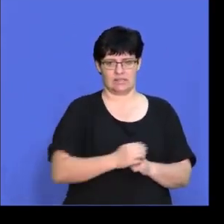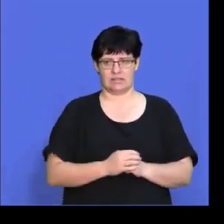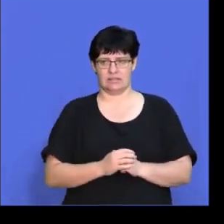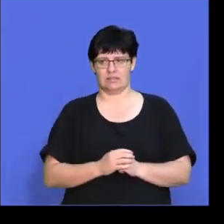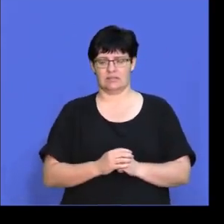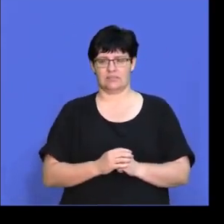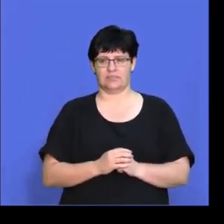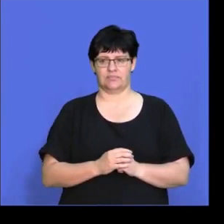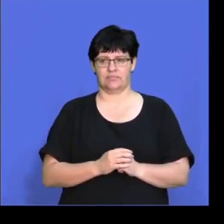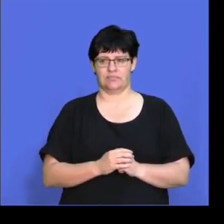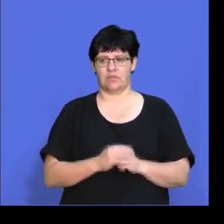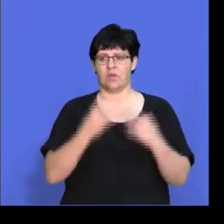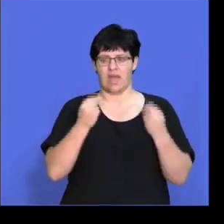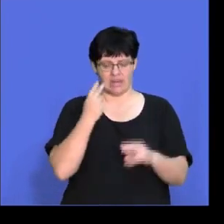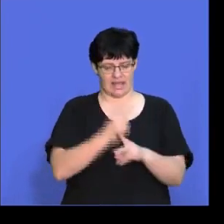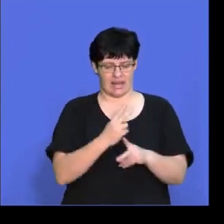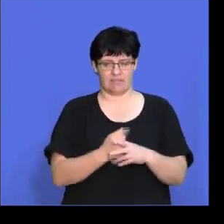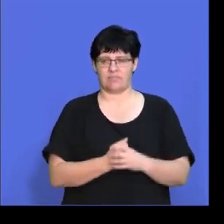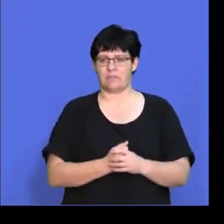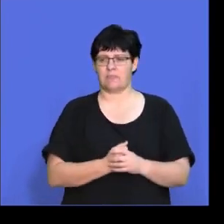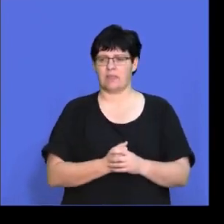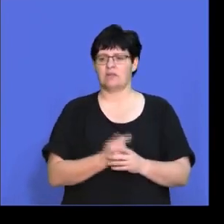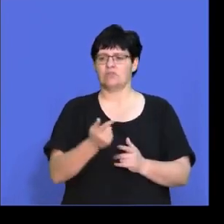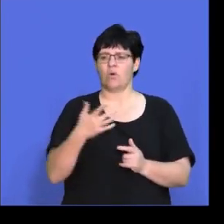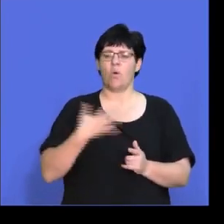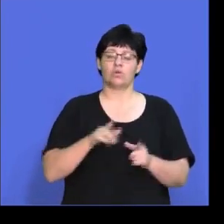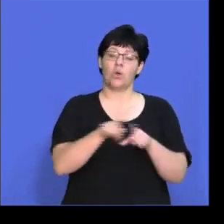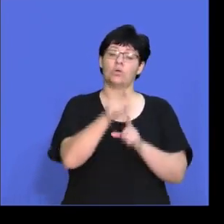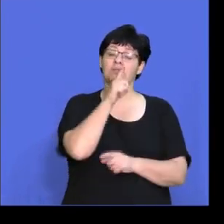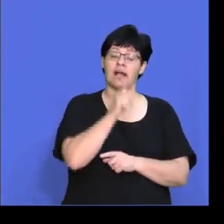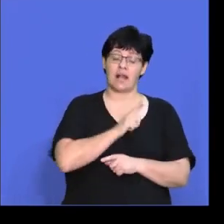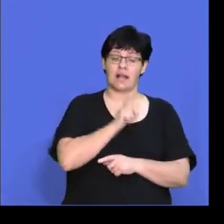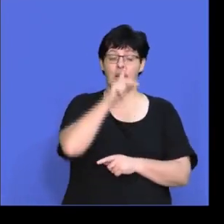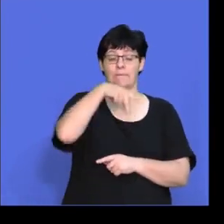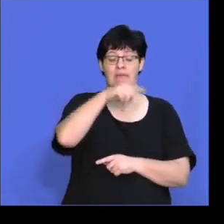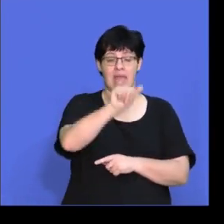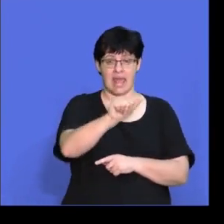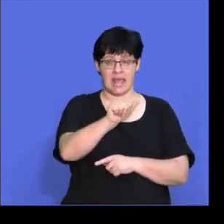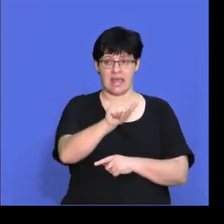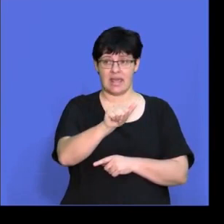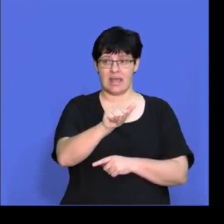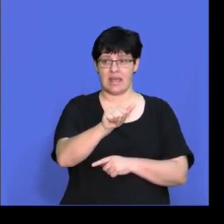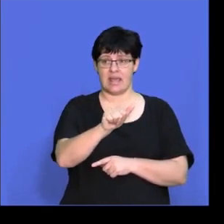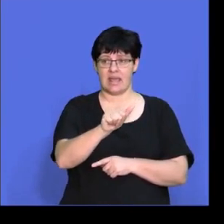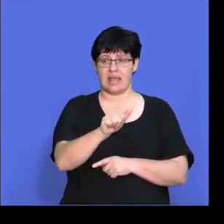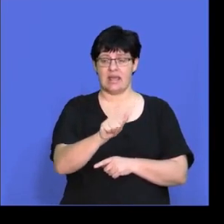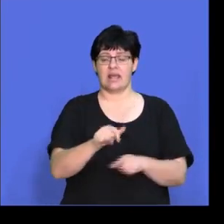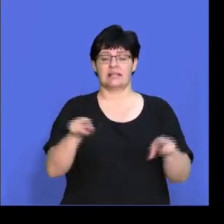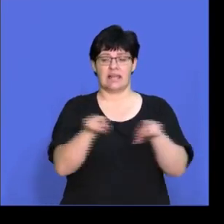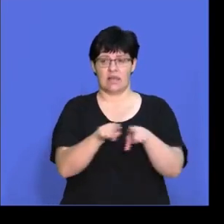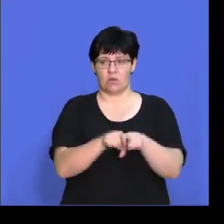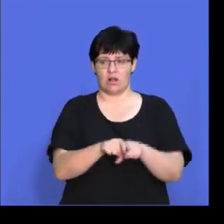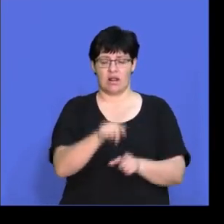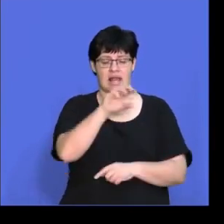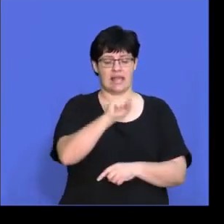PBQS. Oh, and we have it again. There we go. All right, now we're also told that PA is equal